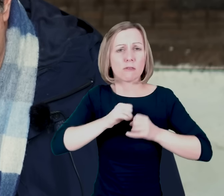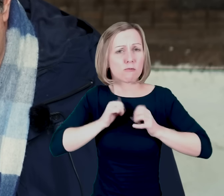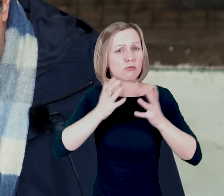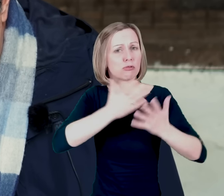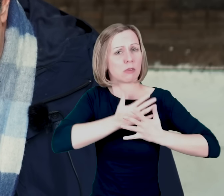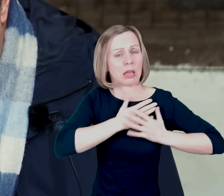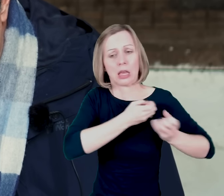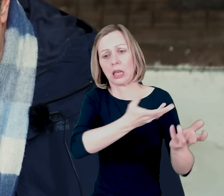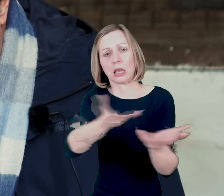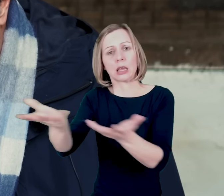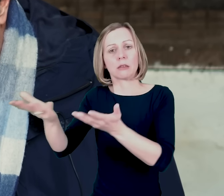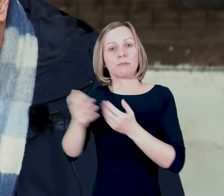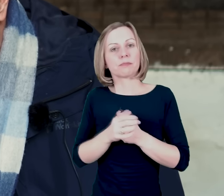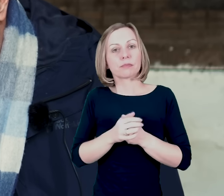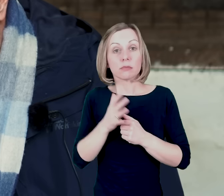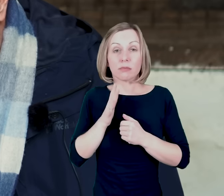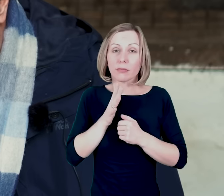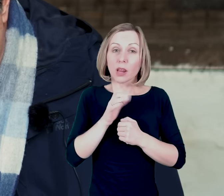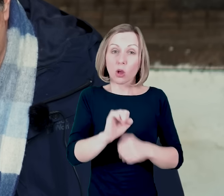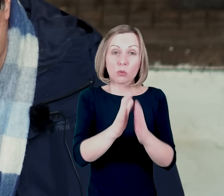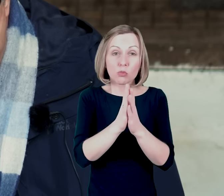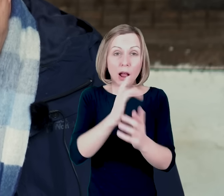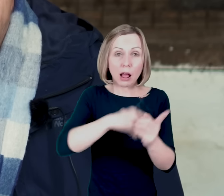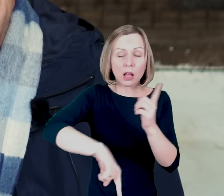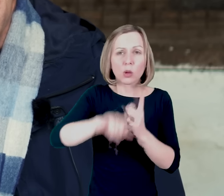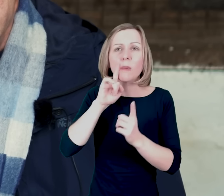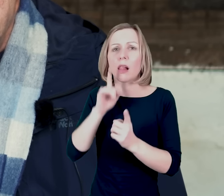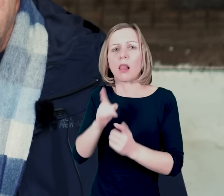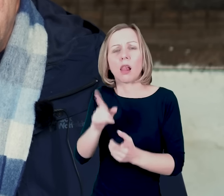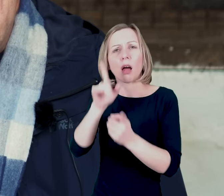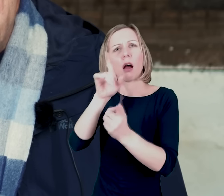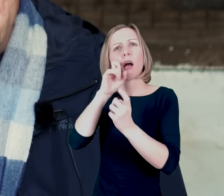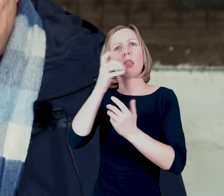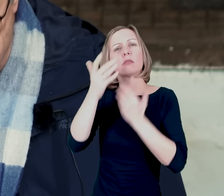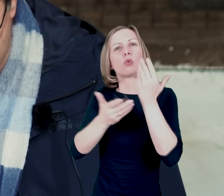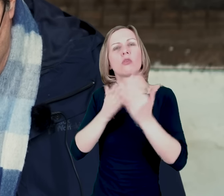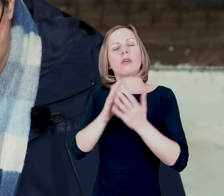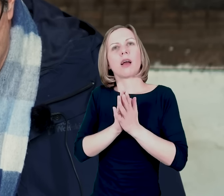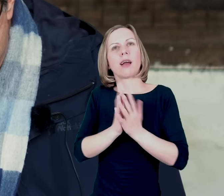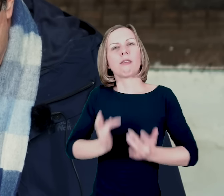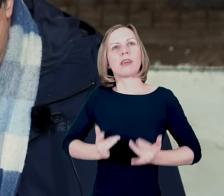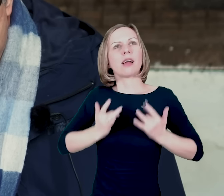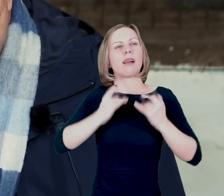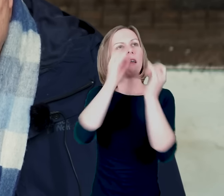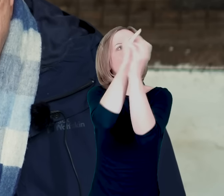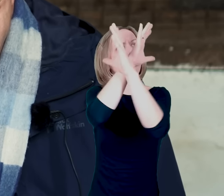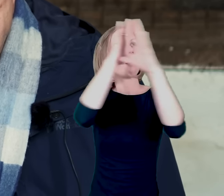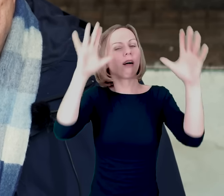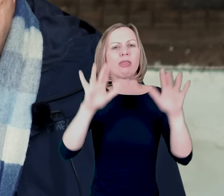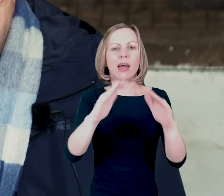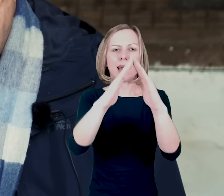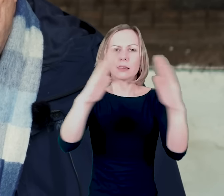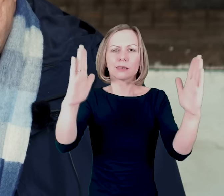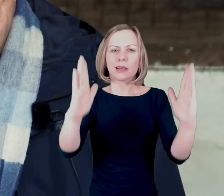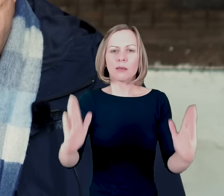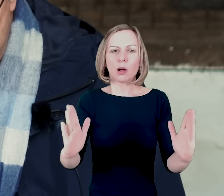as we hear the story of Jesus's birth, you will in your heart come into this stable too and